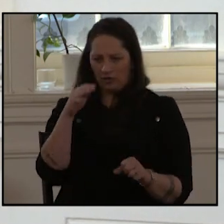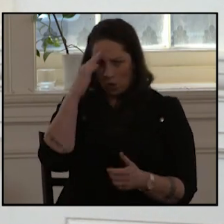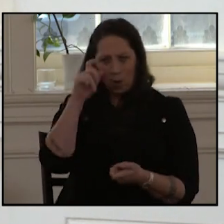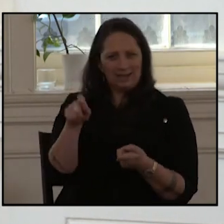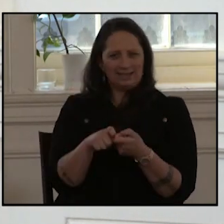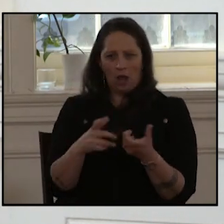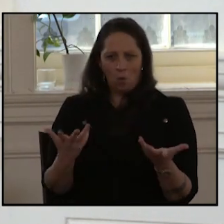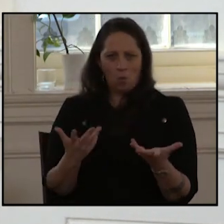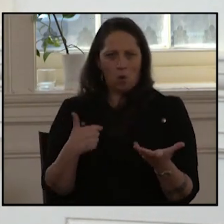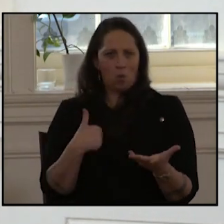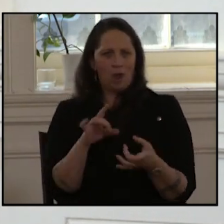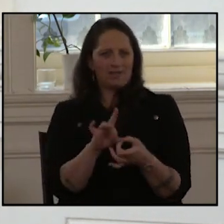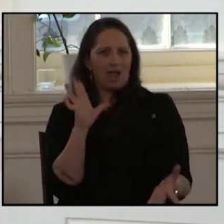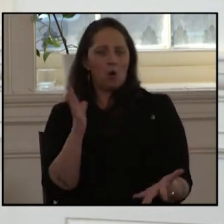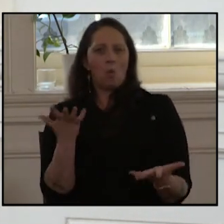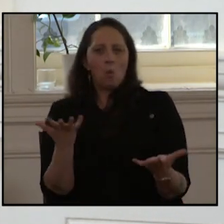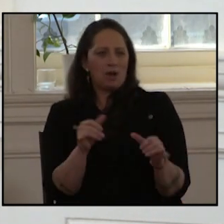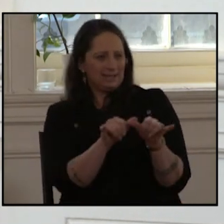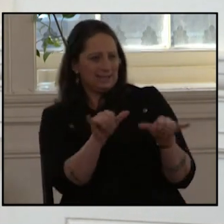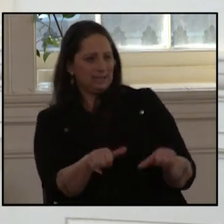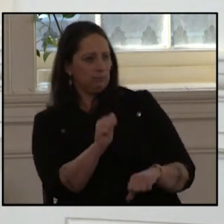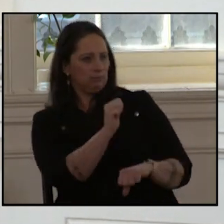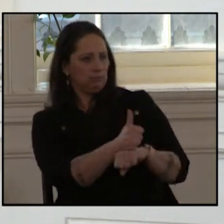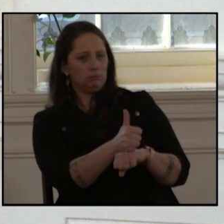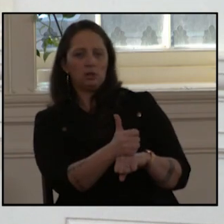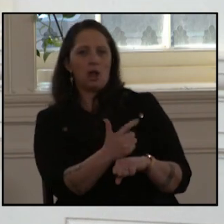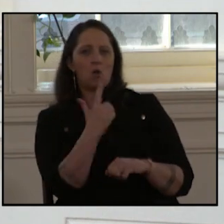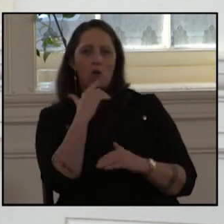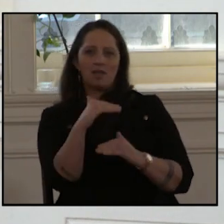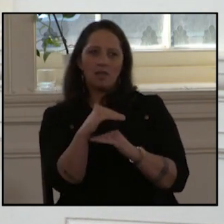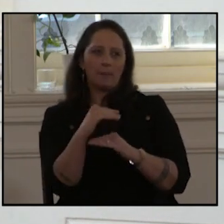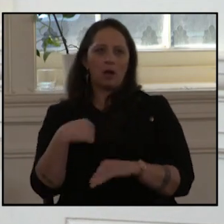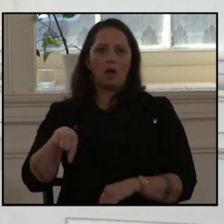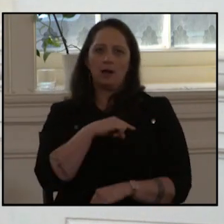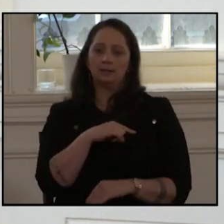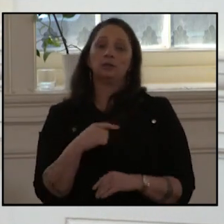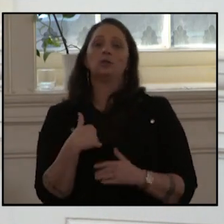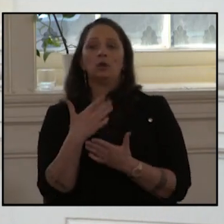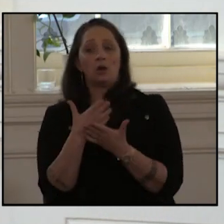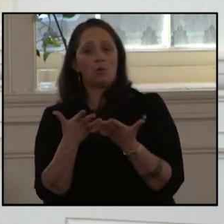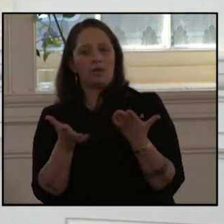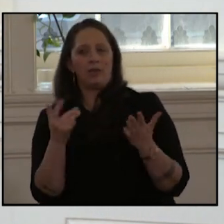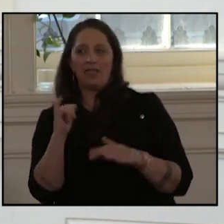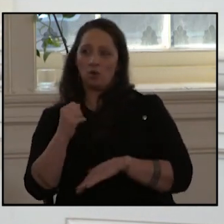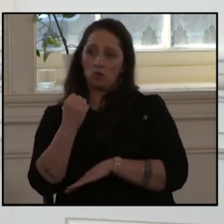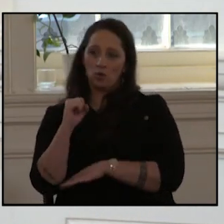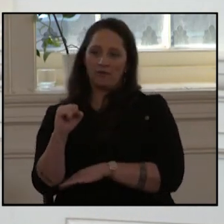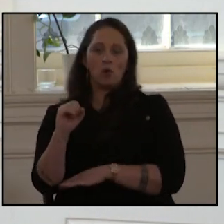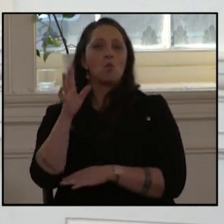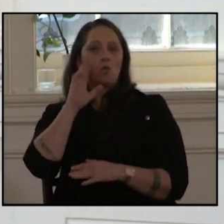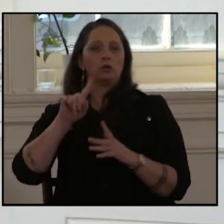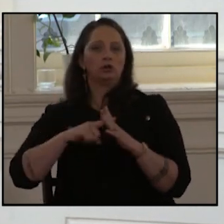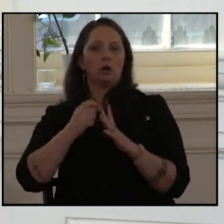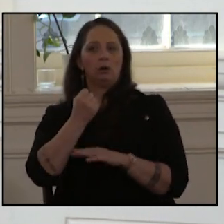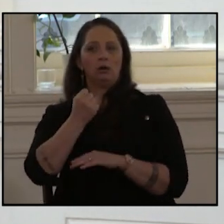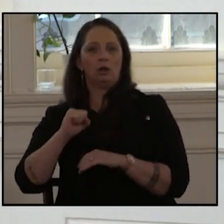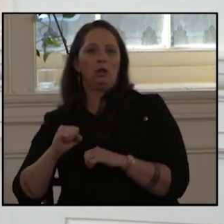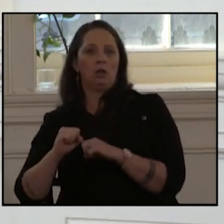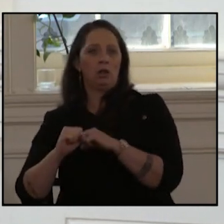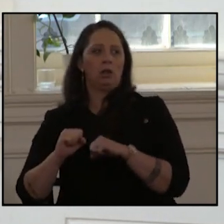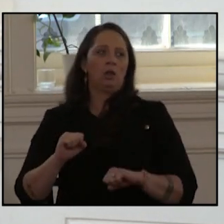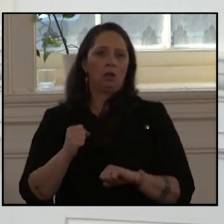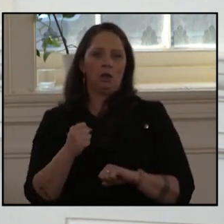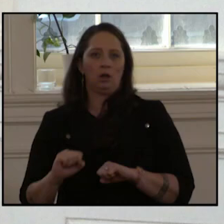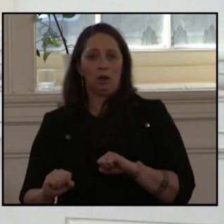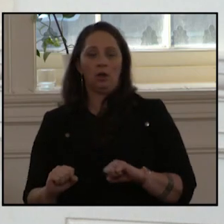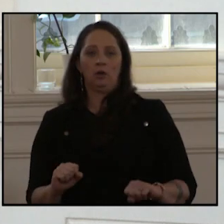have to know what those systems are. And once you know what those systems are, some of that willful resistance will start to fall away, but